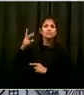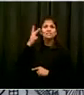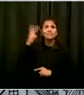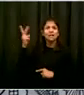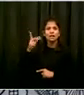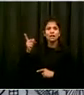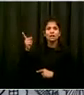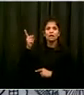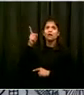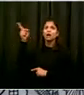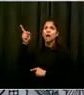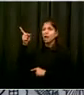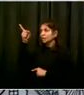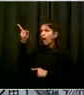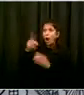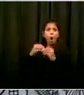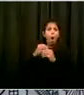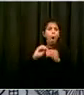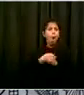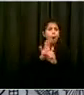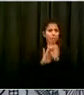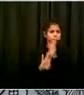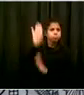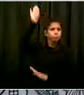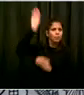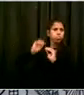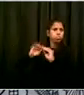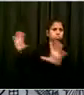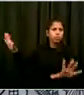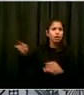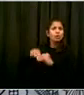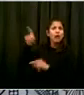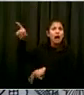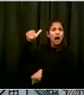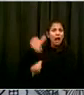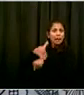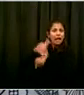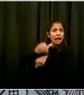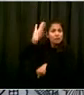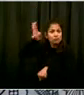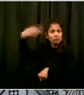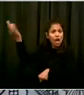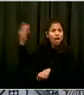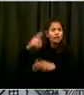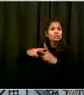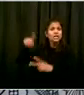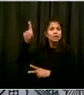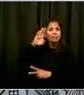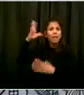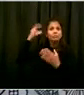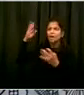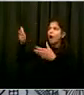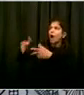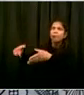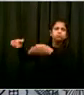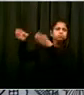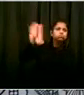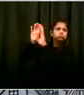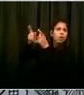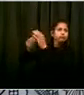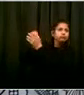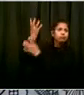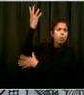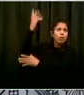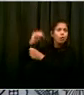full second wave in a lot of European countries. We can't let that happen here. So we will enforce. And I would urge everyone to